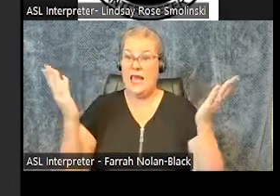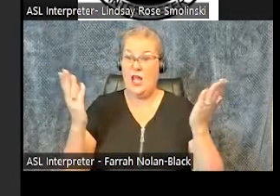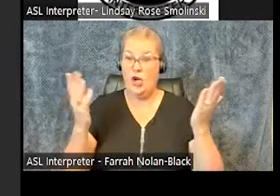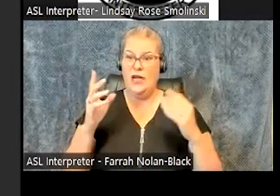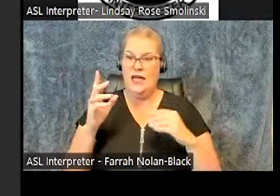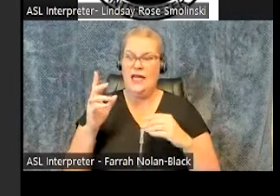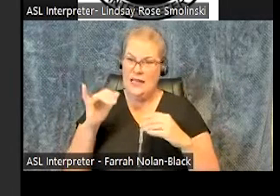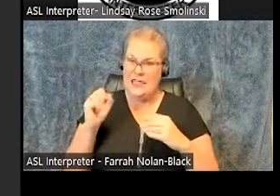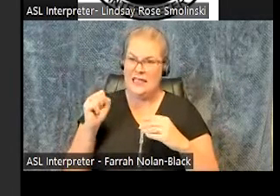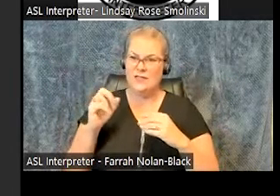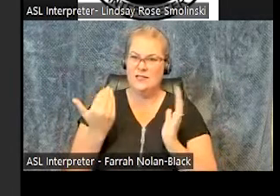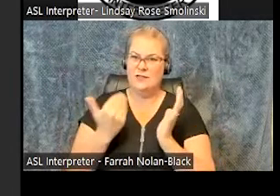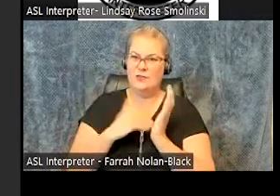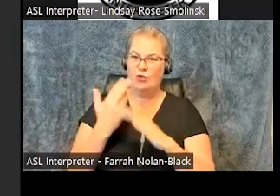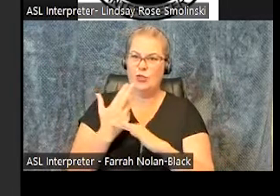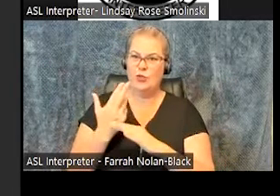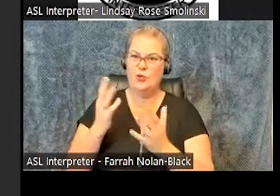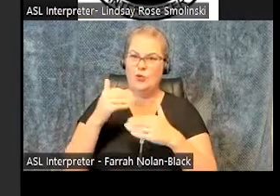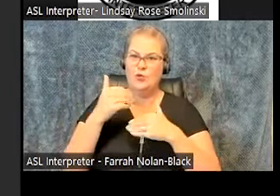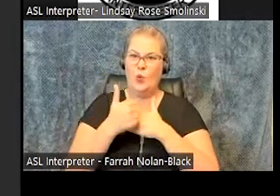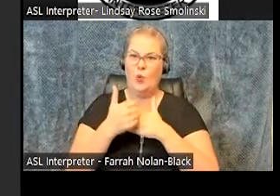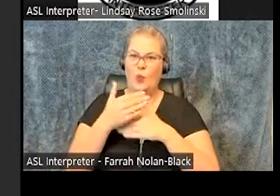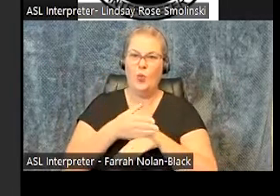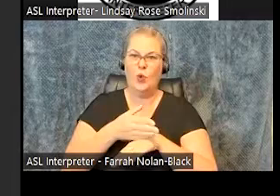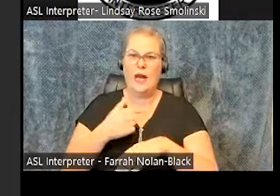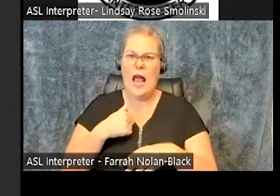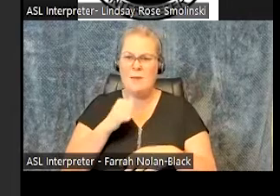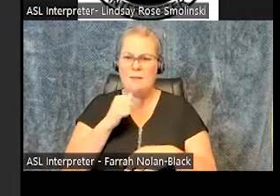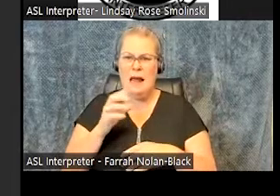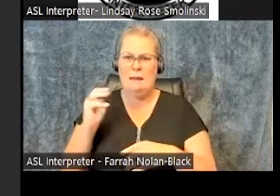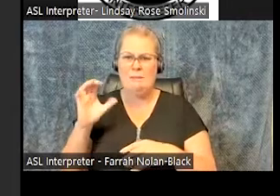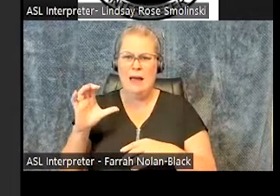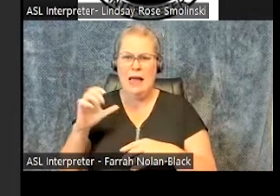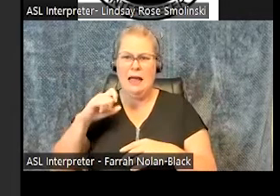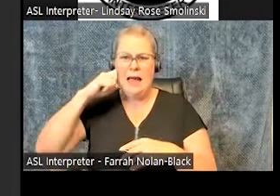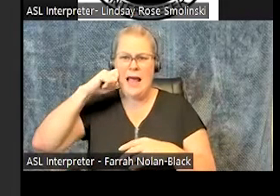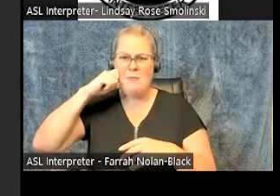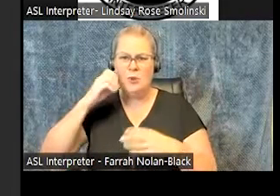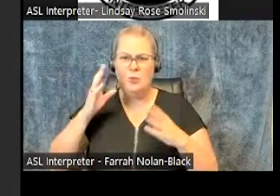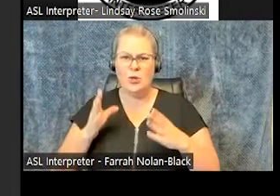So I'm not a Mac person, so let's see if I can do this.